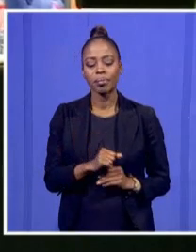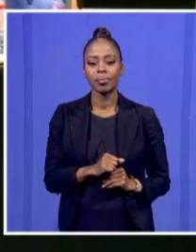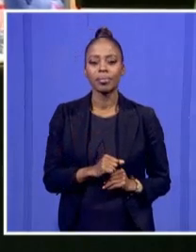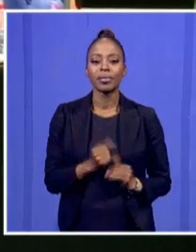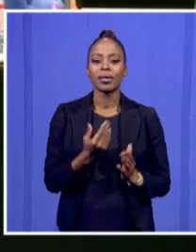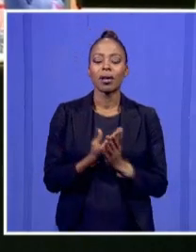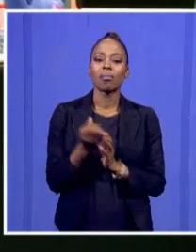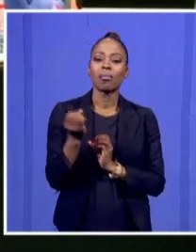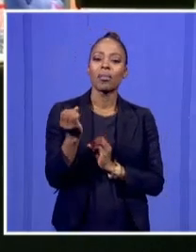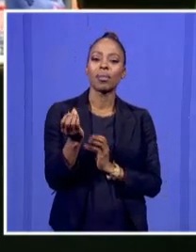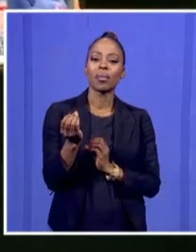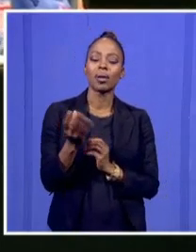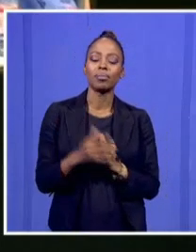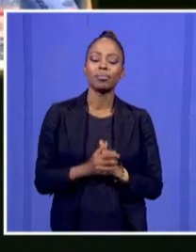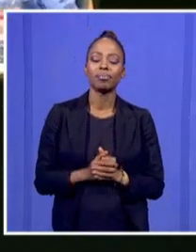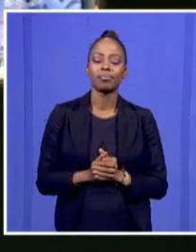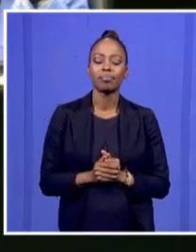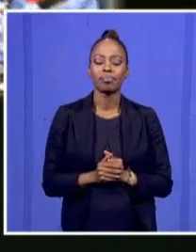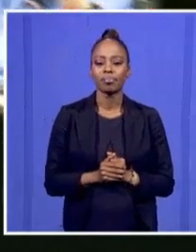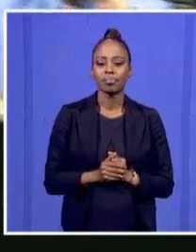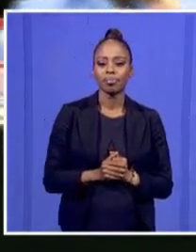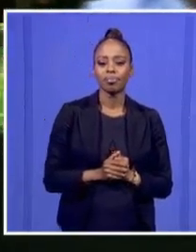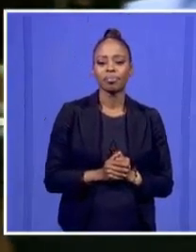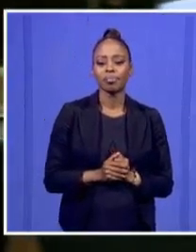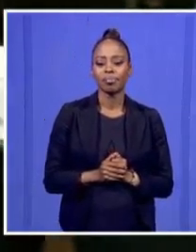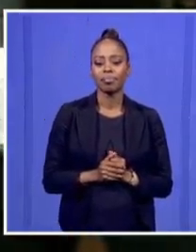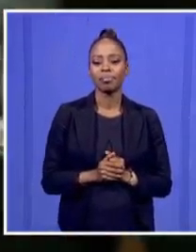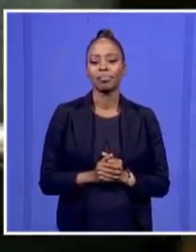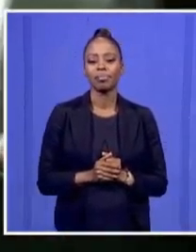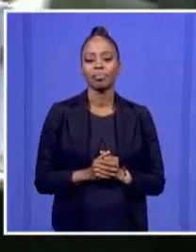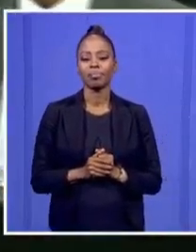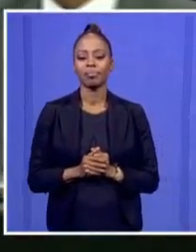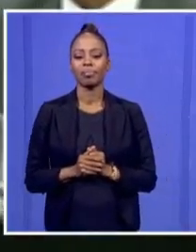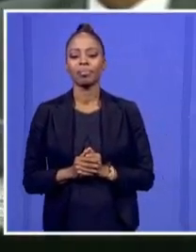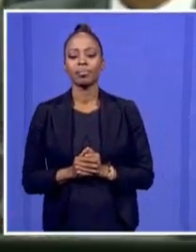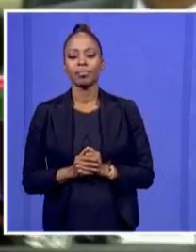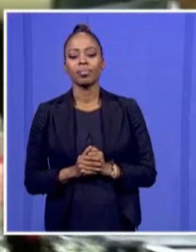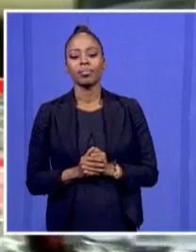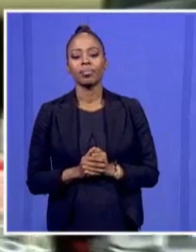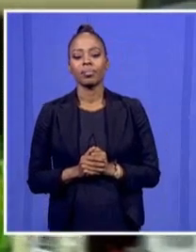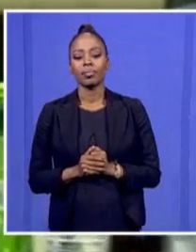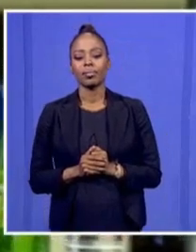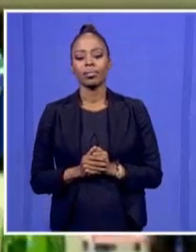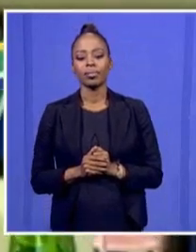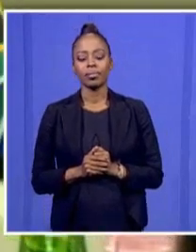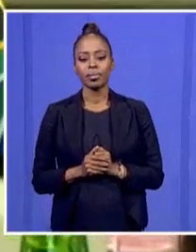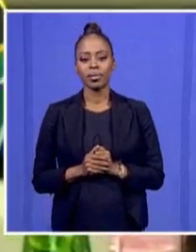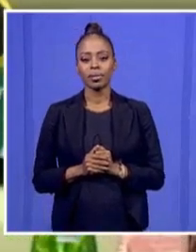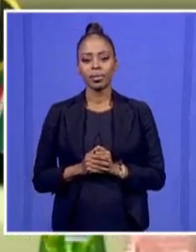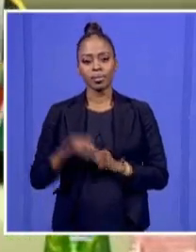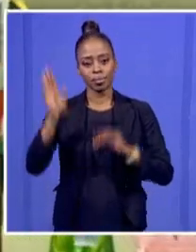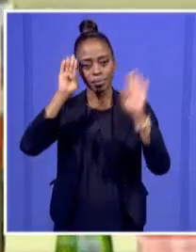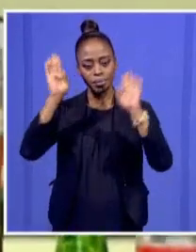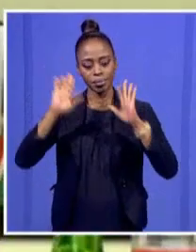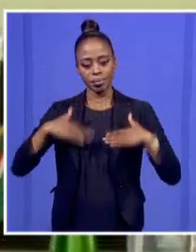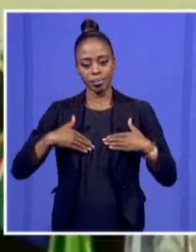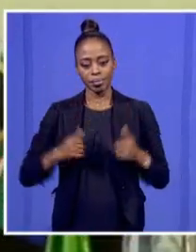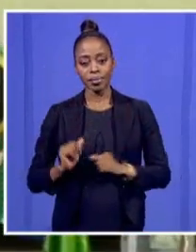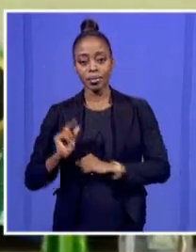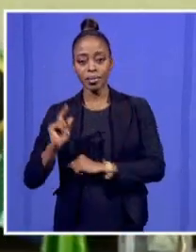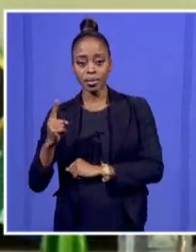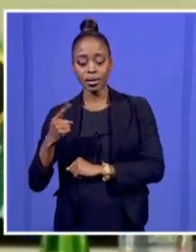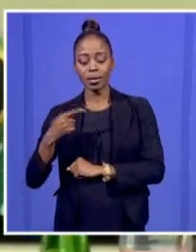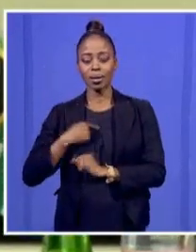remarks from the Saudi side. Mr. Bandar. Thank you. Bismillah ar-Rahman ar-Rahim. First of all, I would